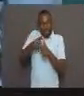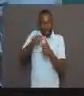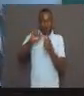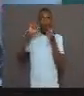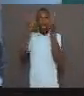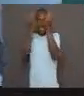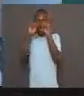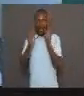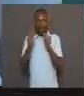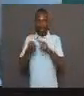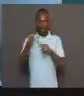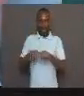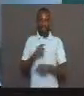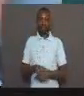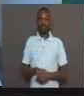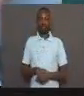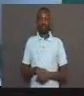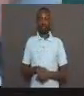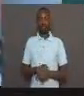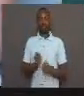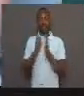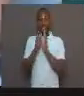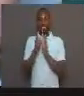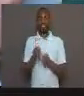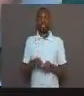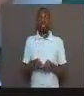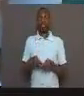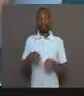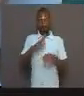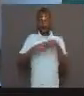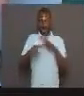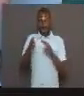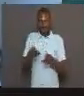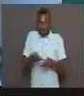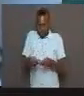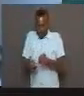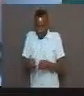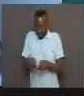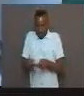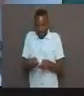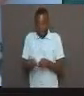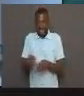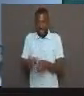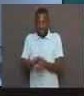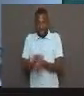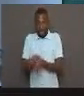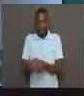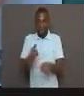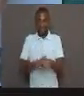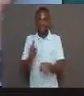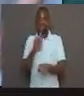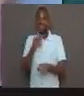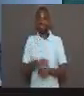Think of balling up a wetted sponge in your hand and how it springs